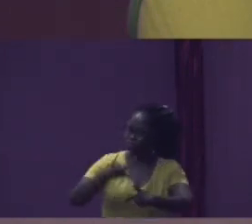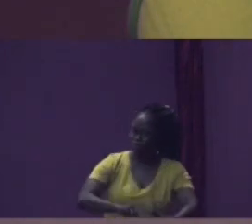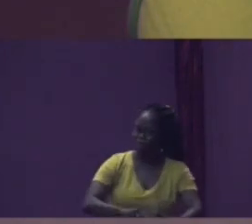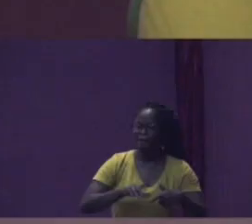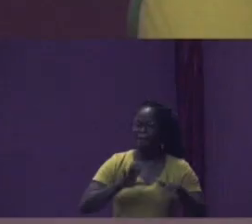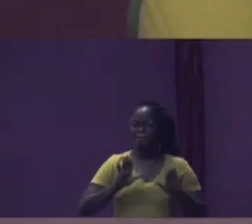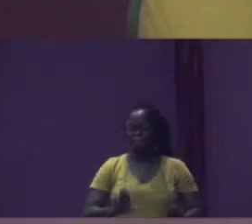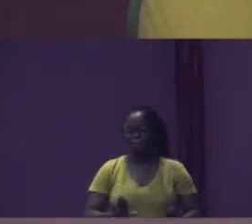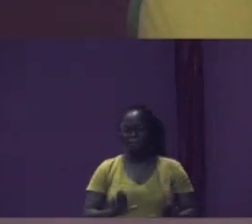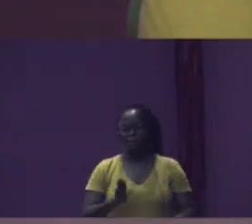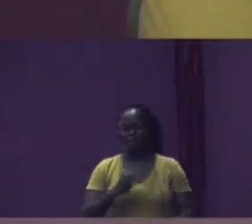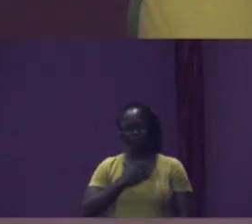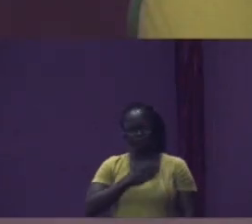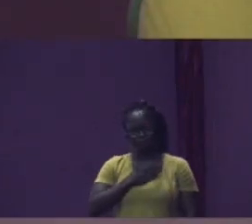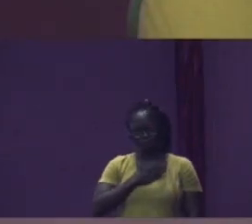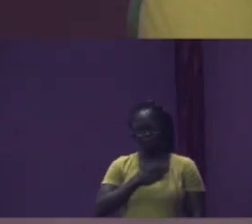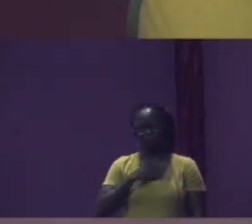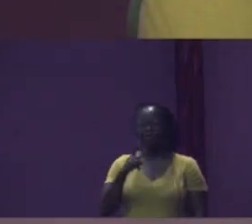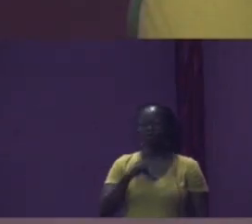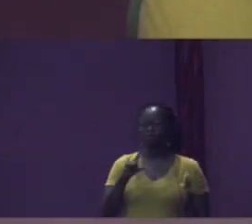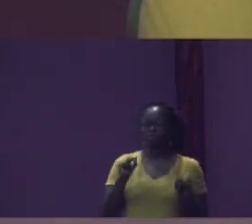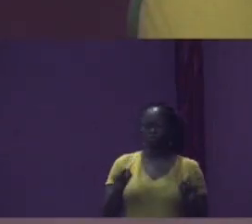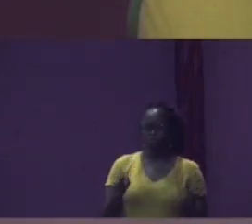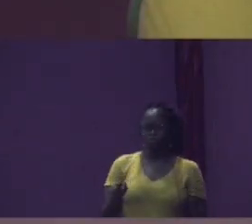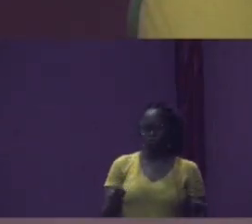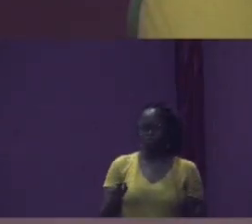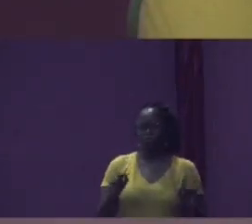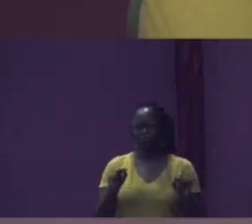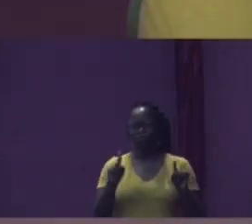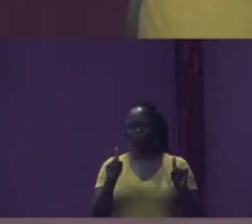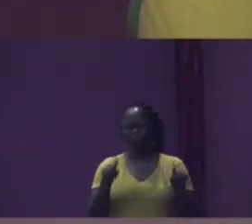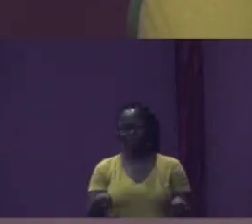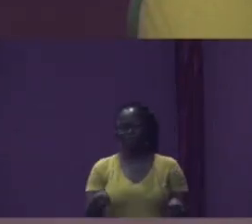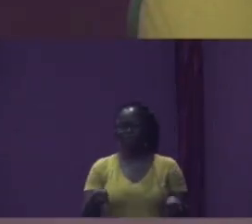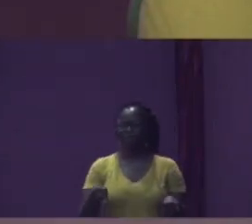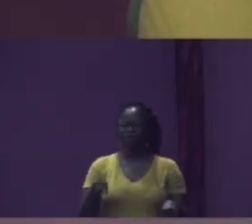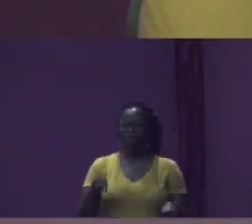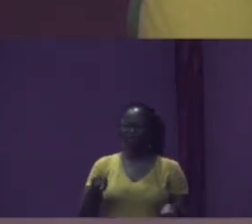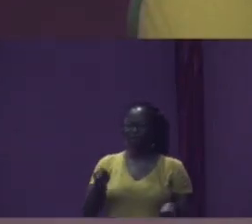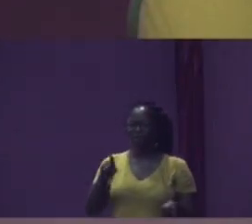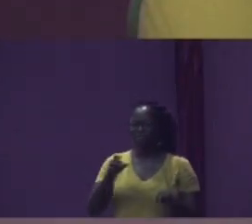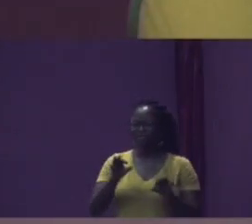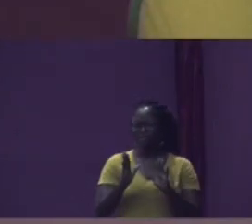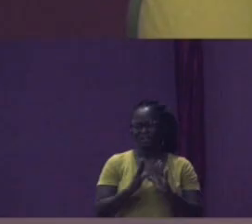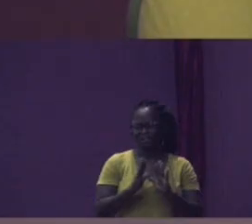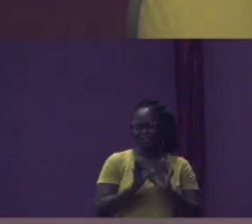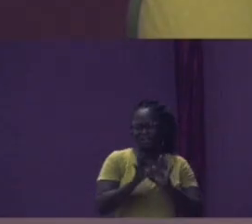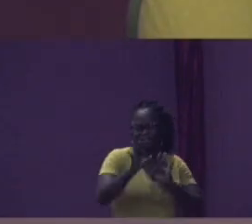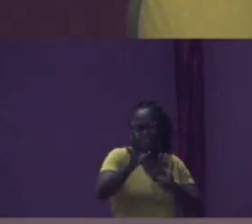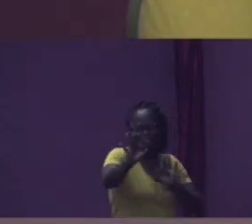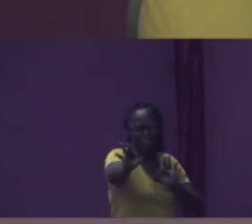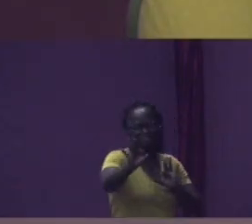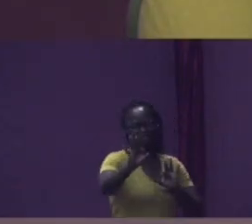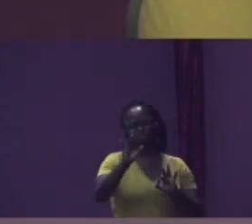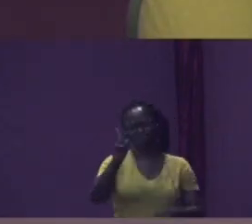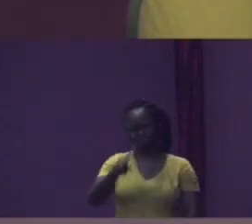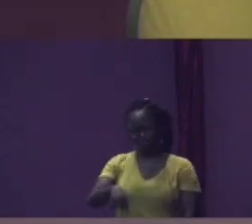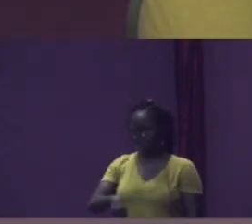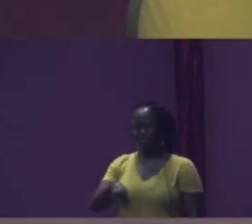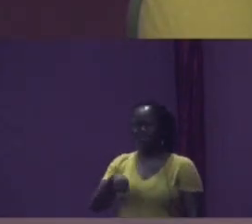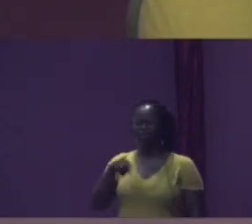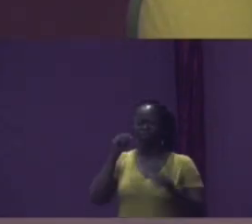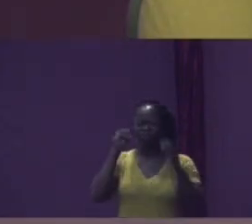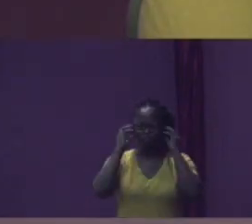me, it's much more about the location, the physical distance of women when they're giving birth in the home,